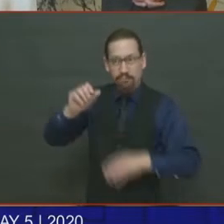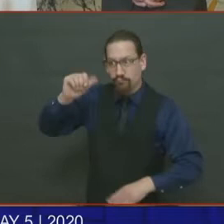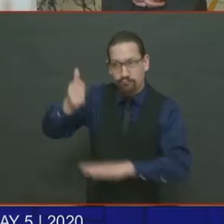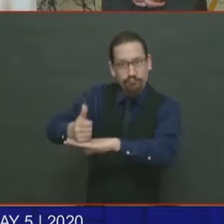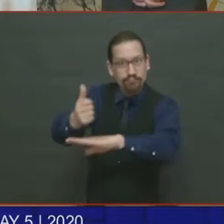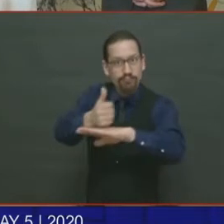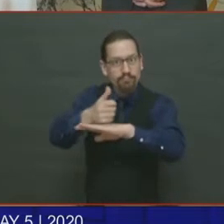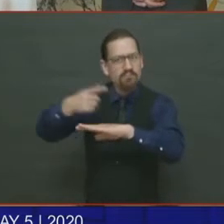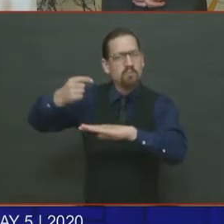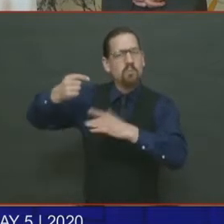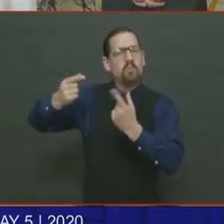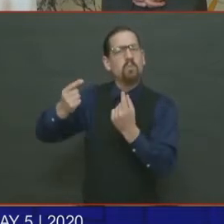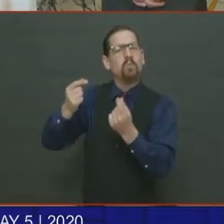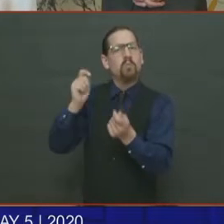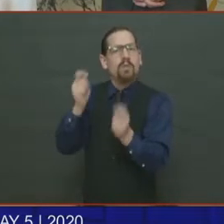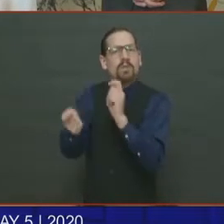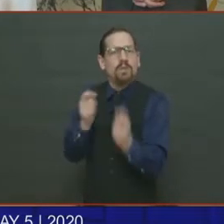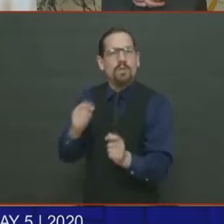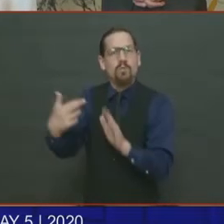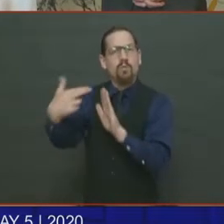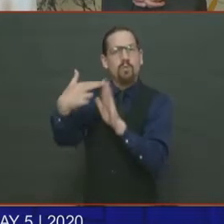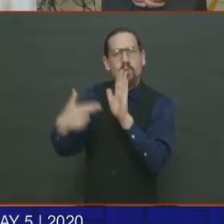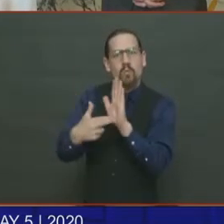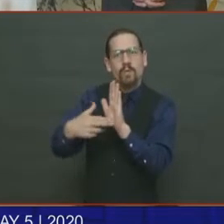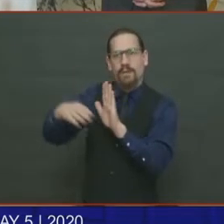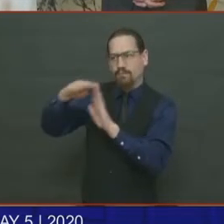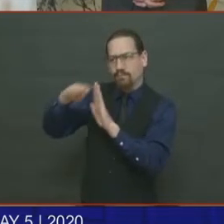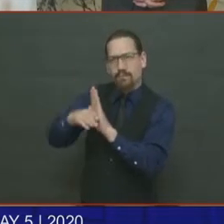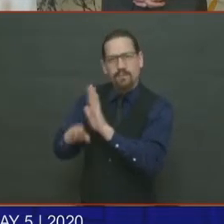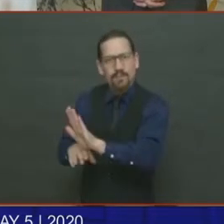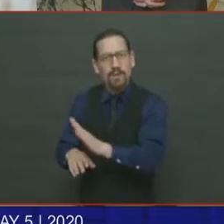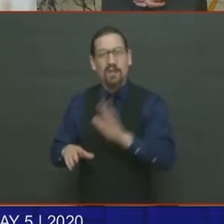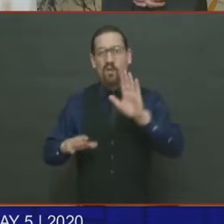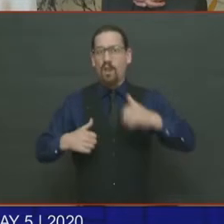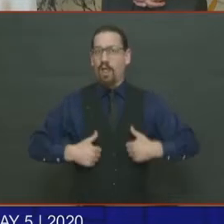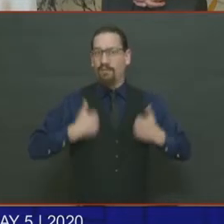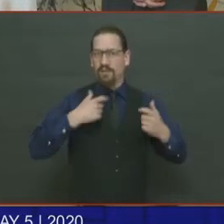know my money is on the people of Rhode Island.